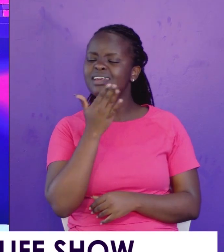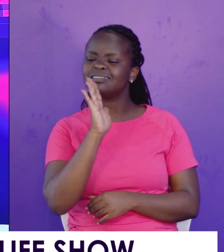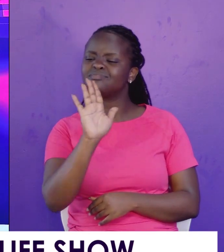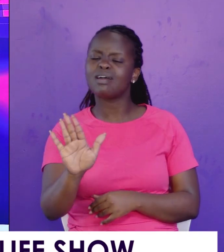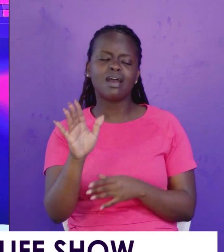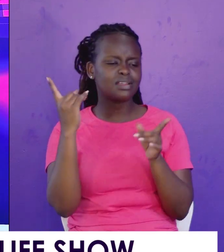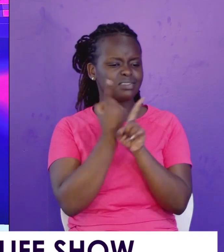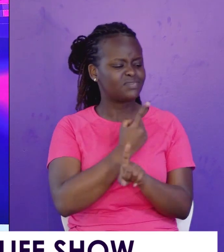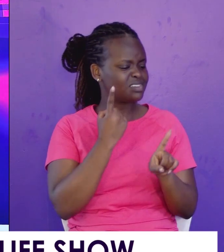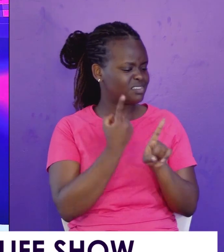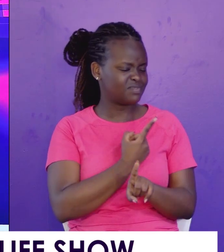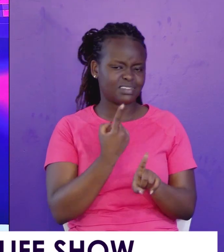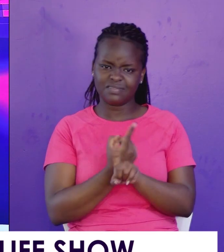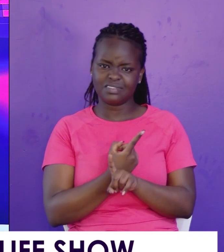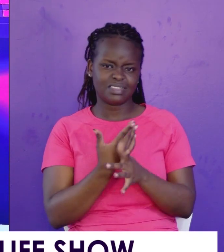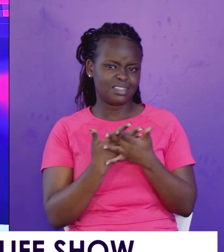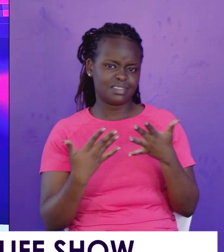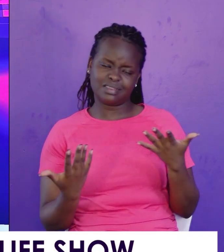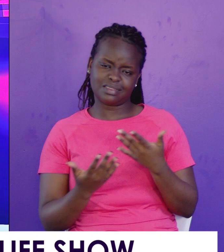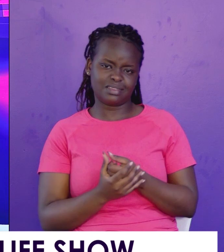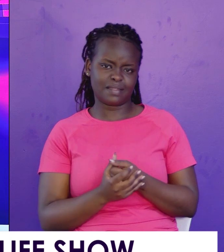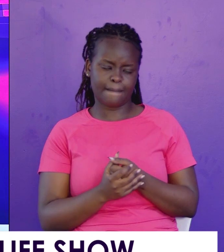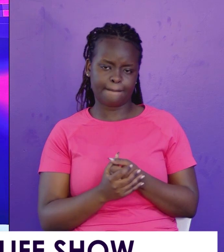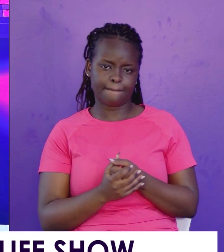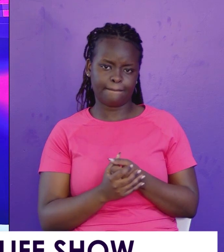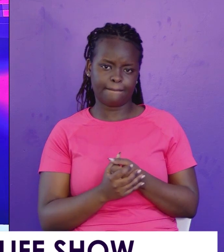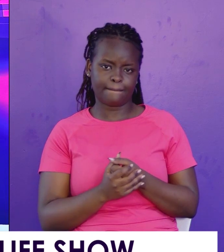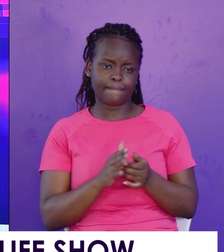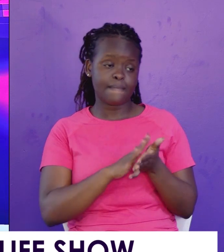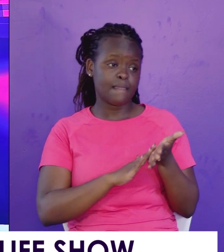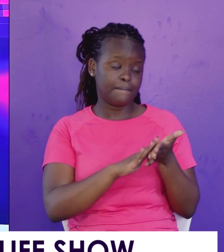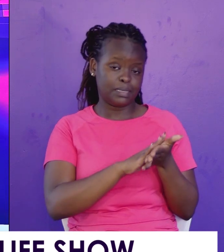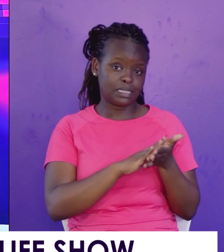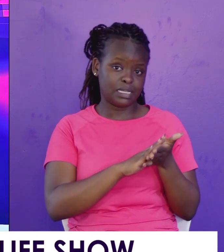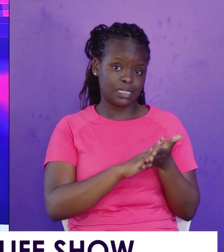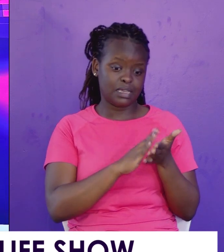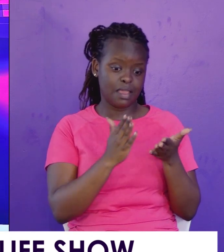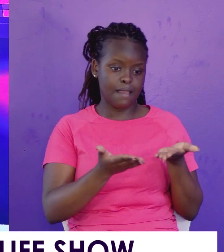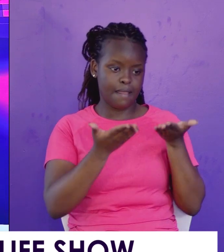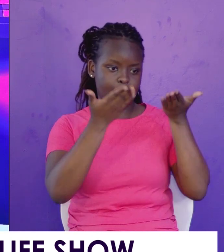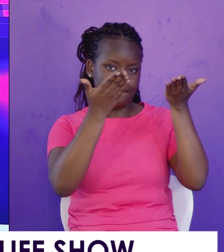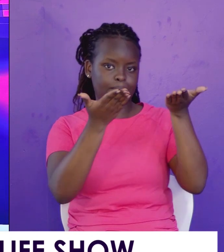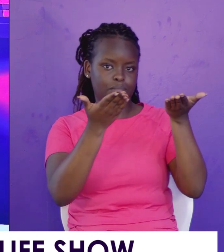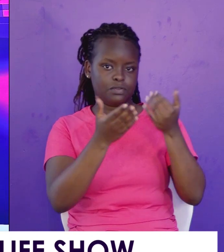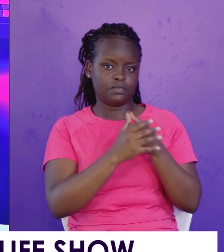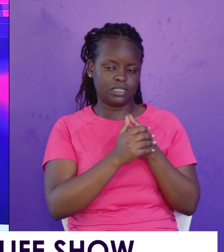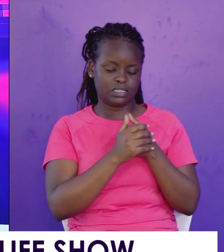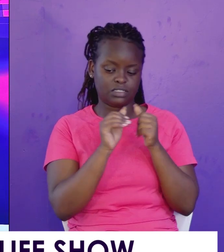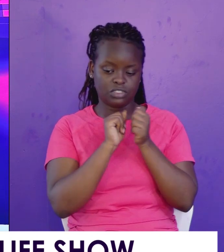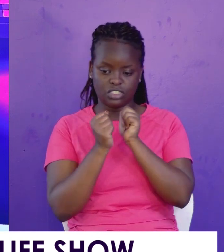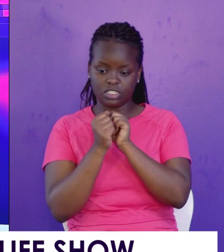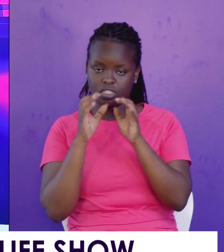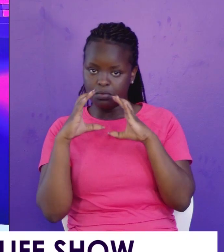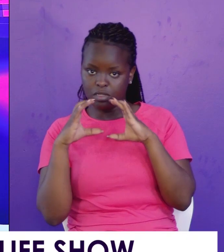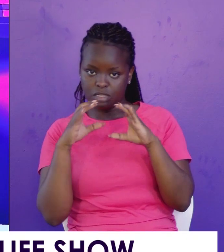And so those are things that basically are improving, or rather changing communication